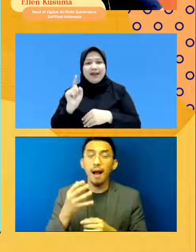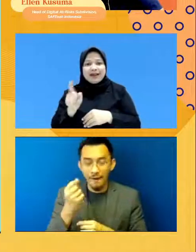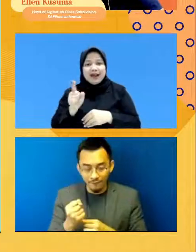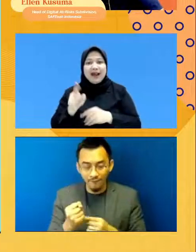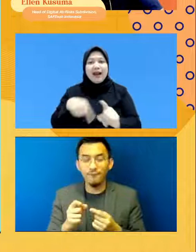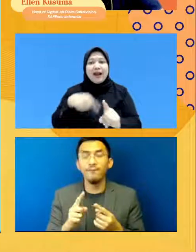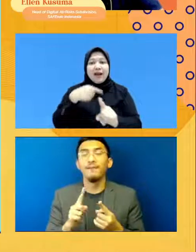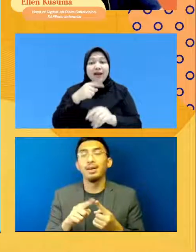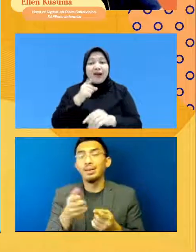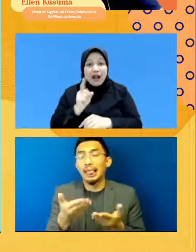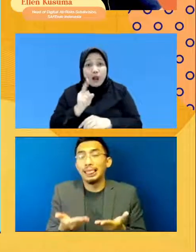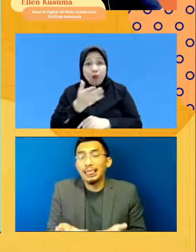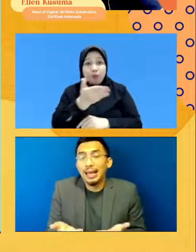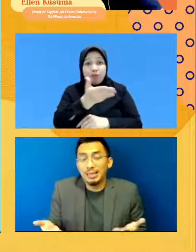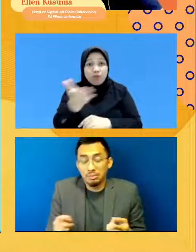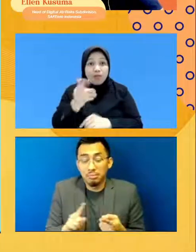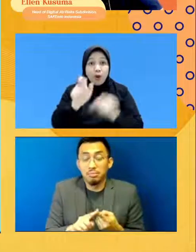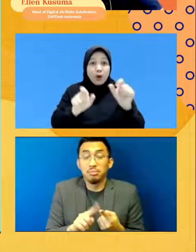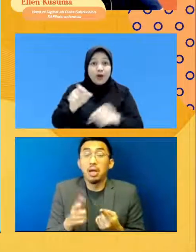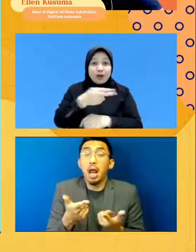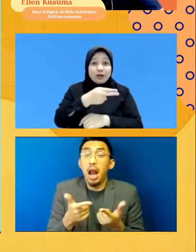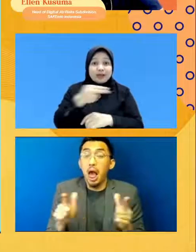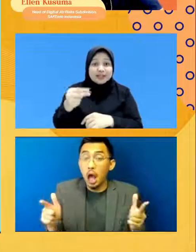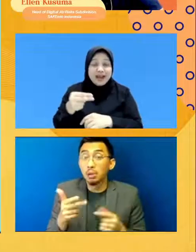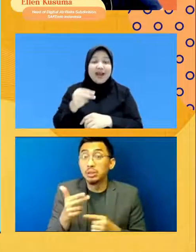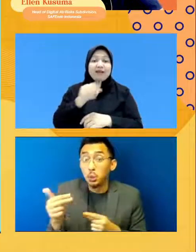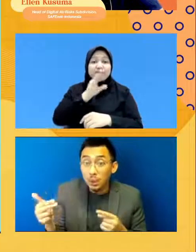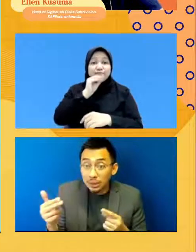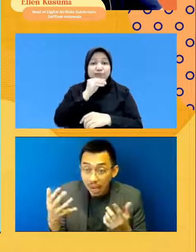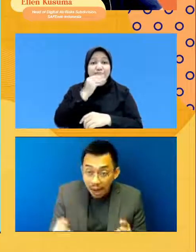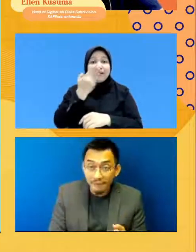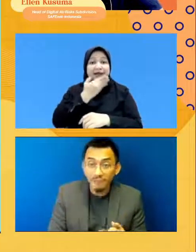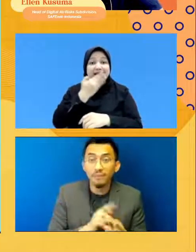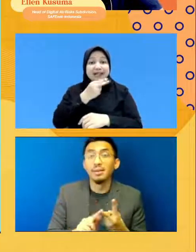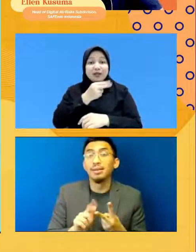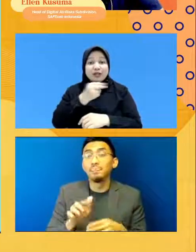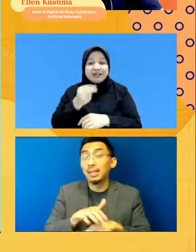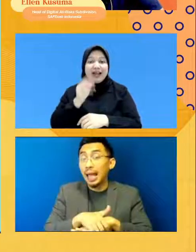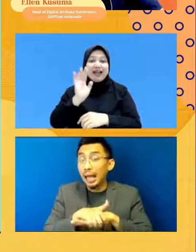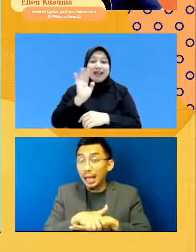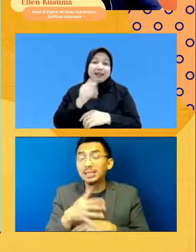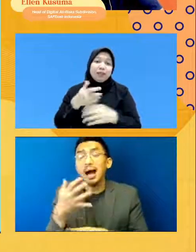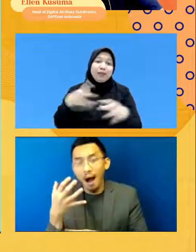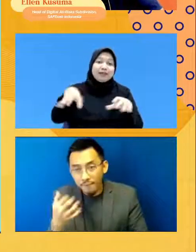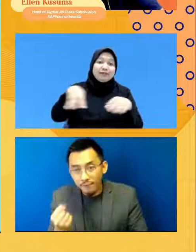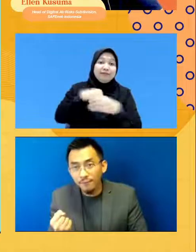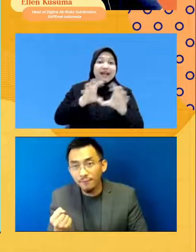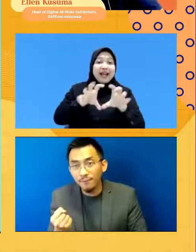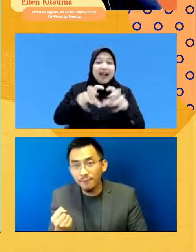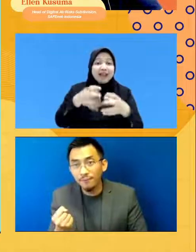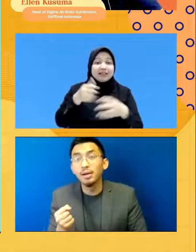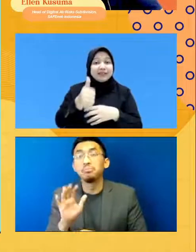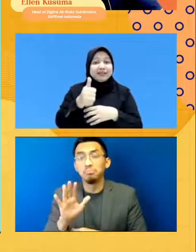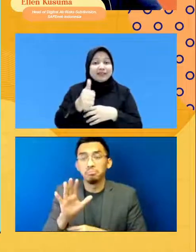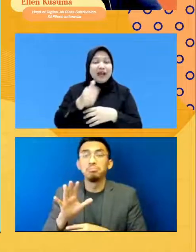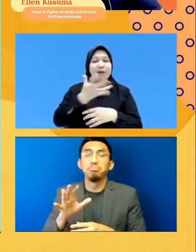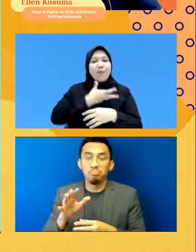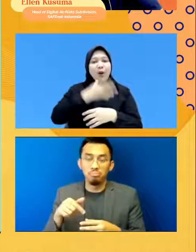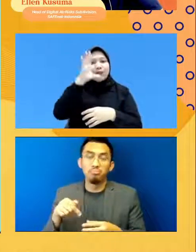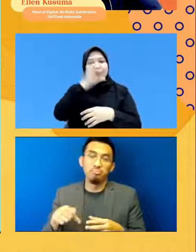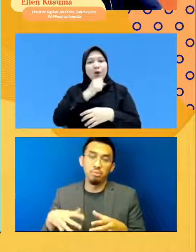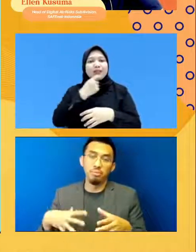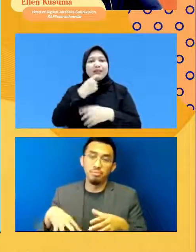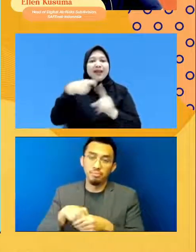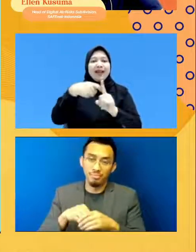are Indonesian, if you understand Indonesian, you could also go to our online class to understand more about online gender-based violence and what